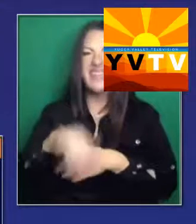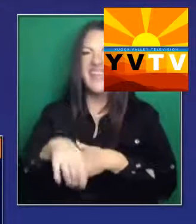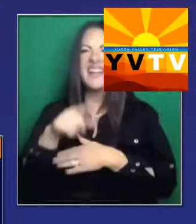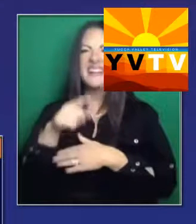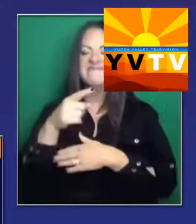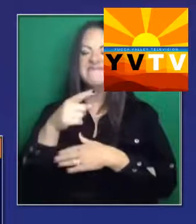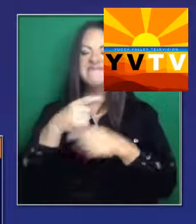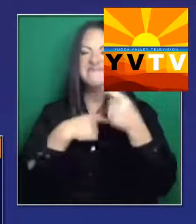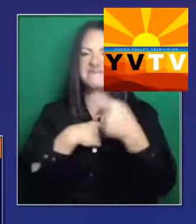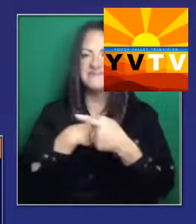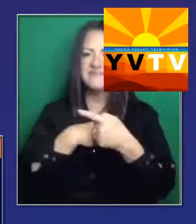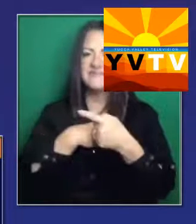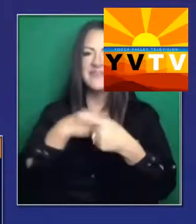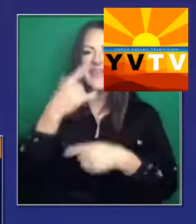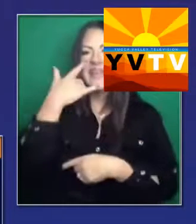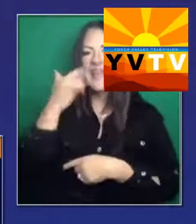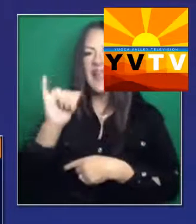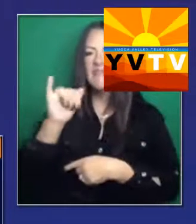California